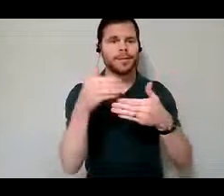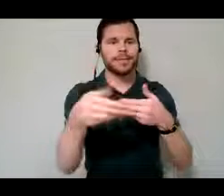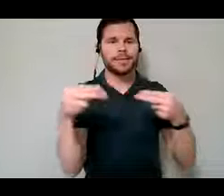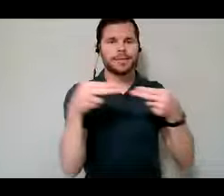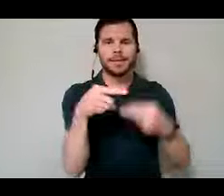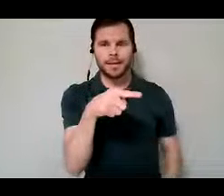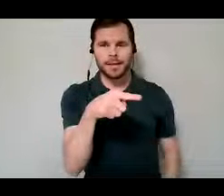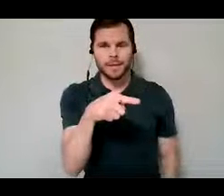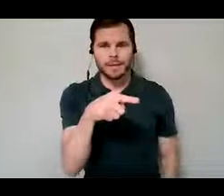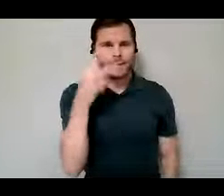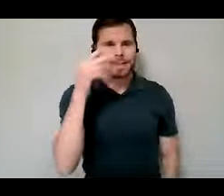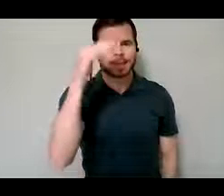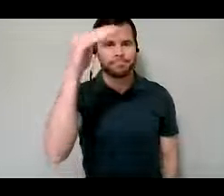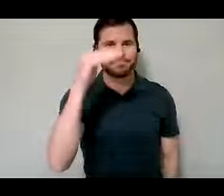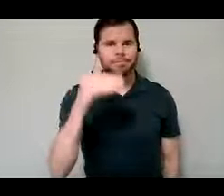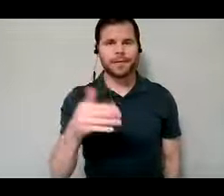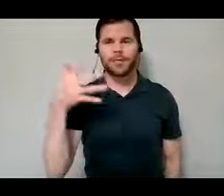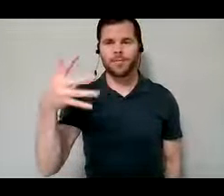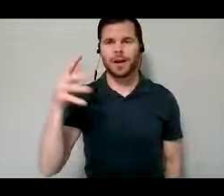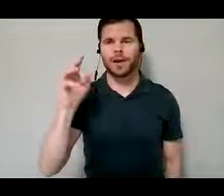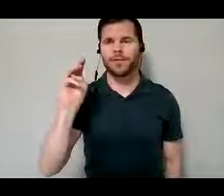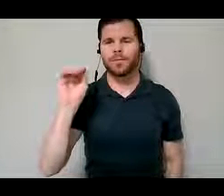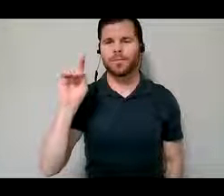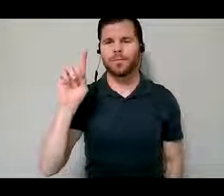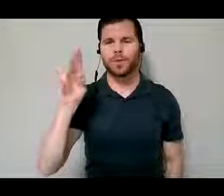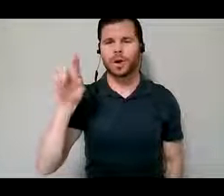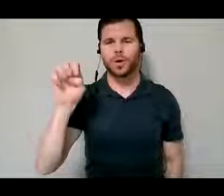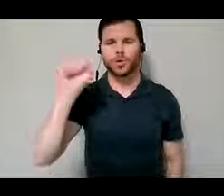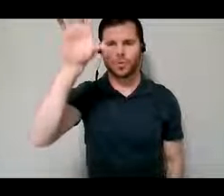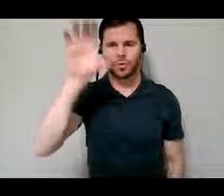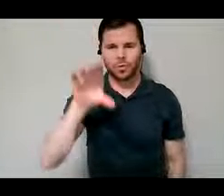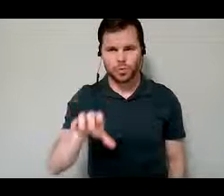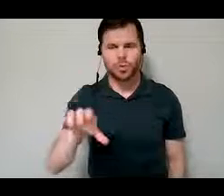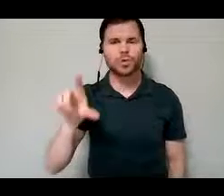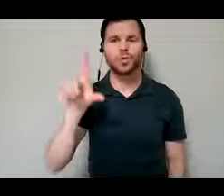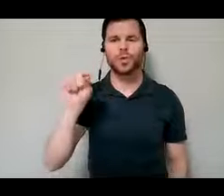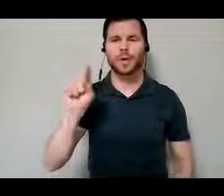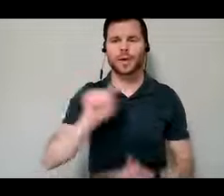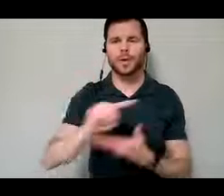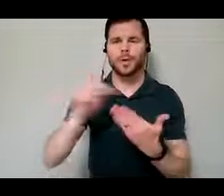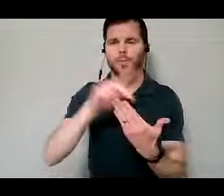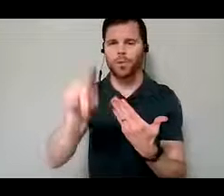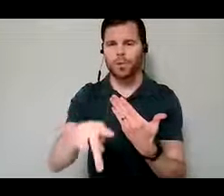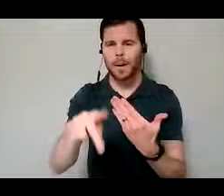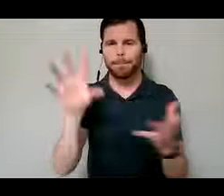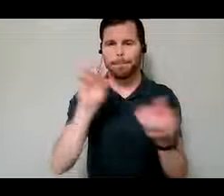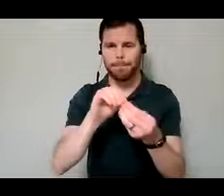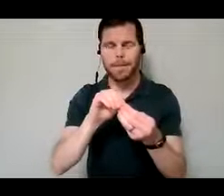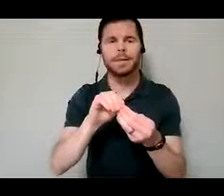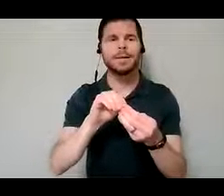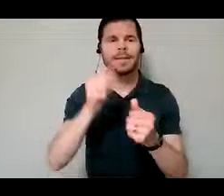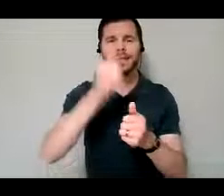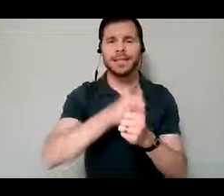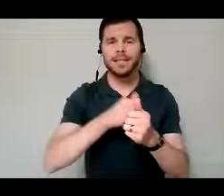it's broken down into 5 different modules that the kids work on, and it's a 20-week program. So it builds upon each kind